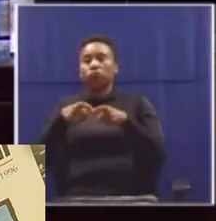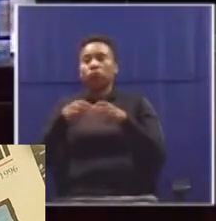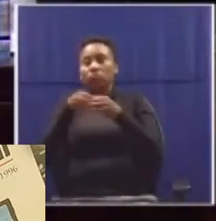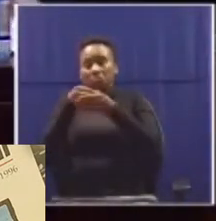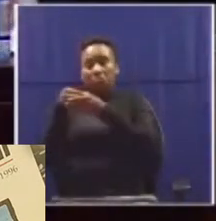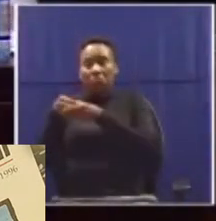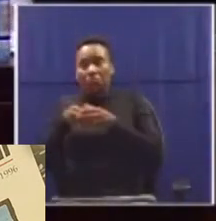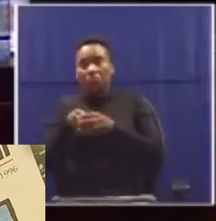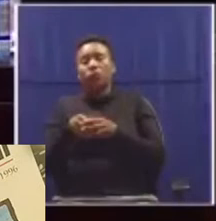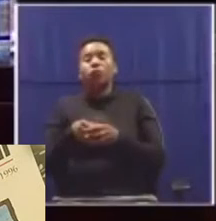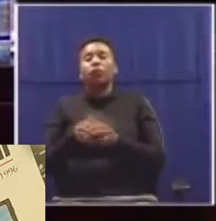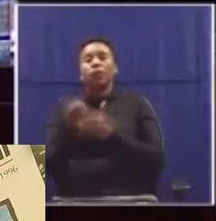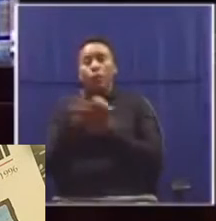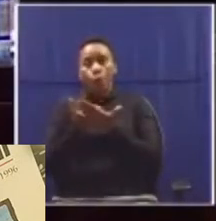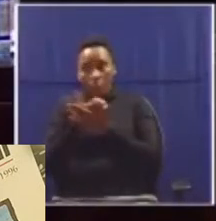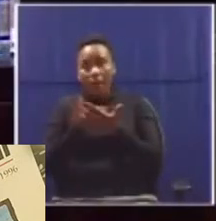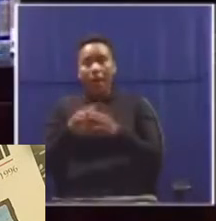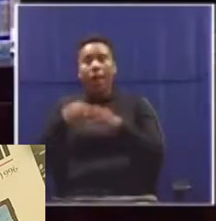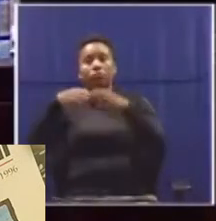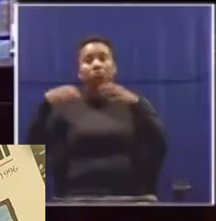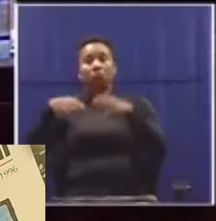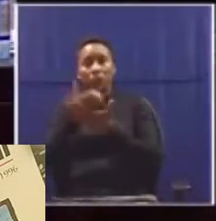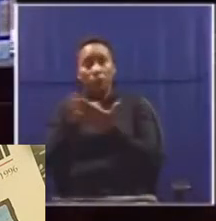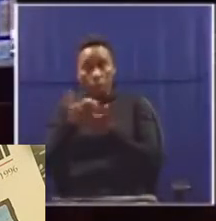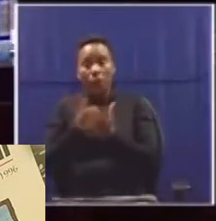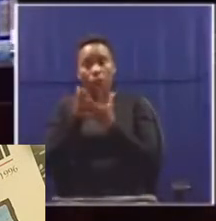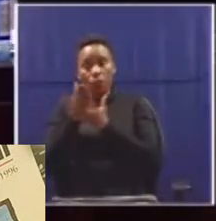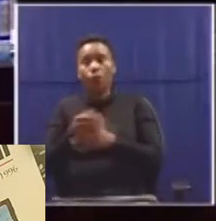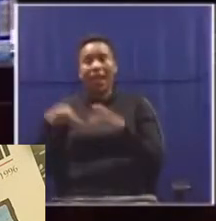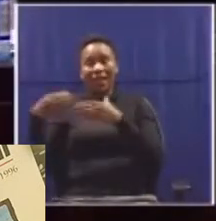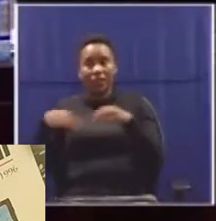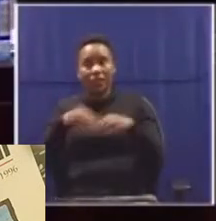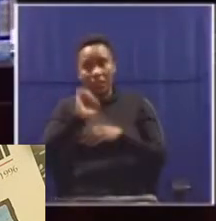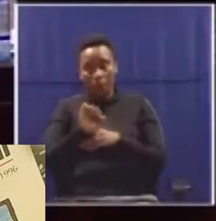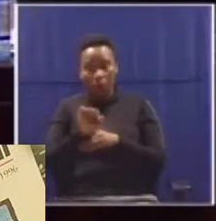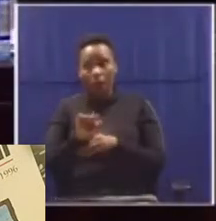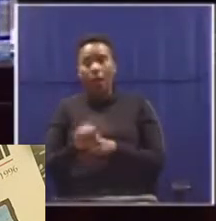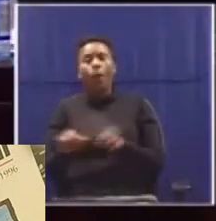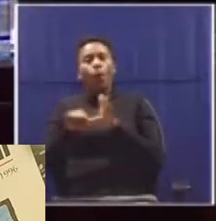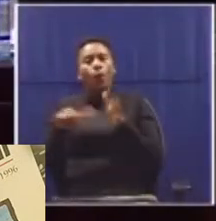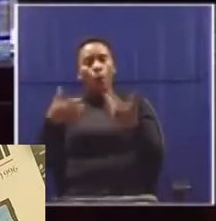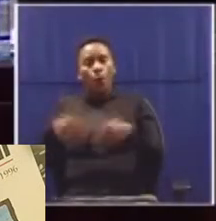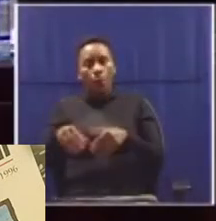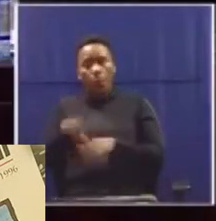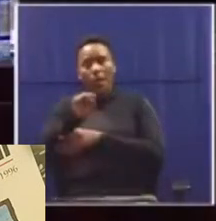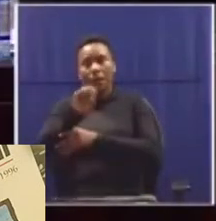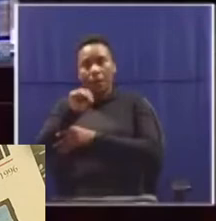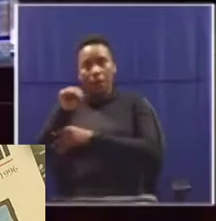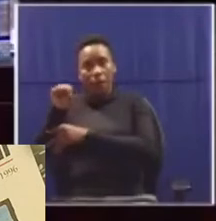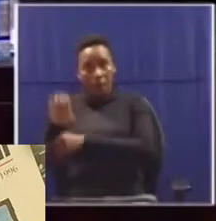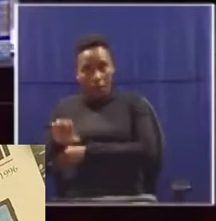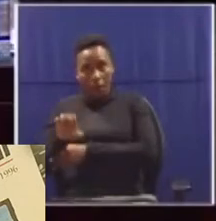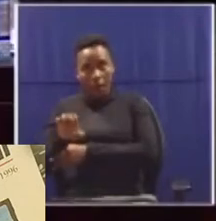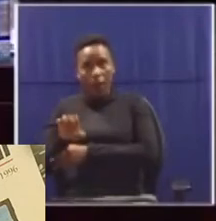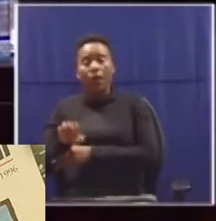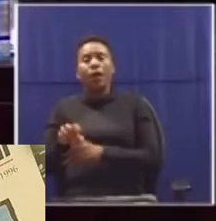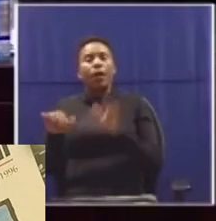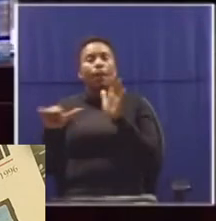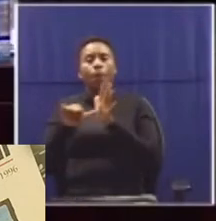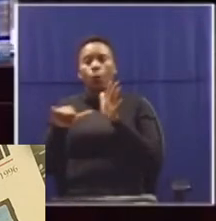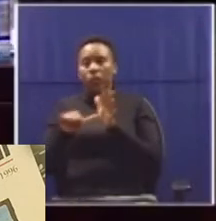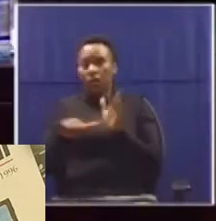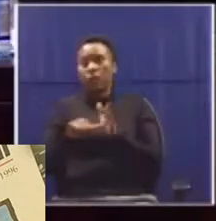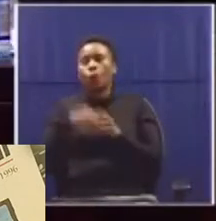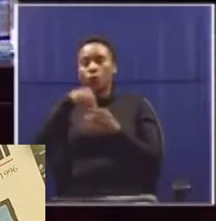value-added activities more importantly smme is make a significant contribution to